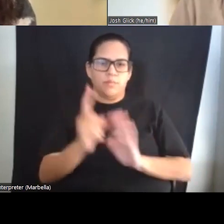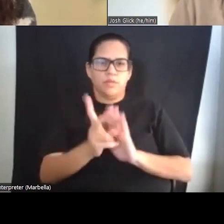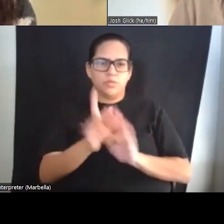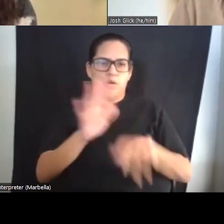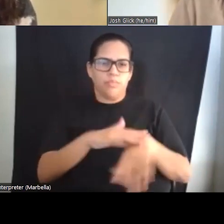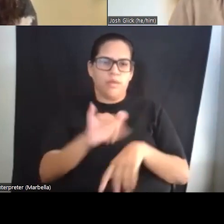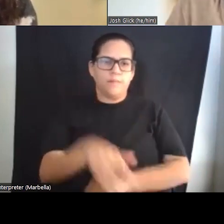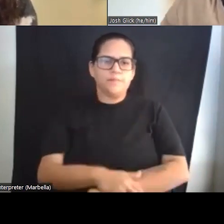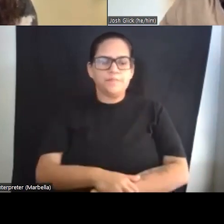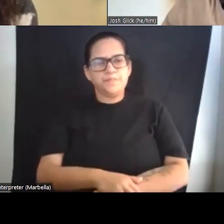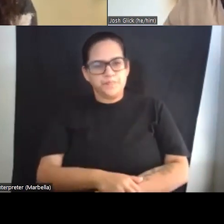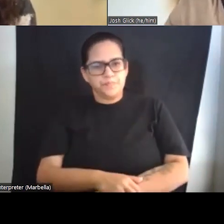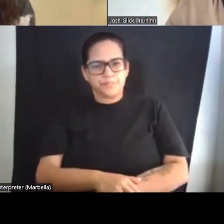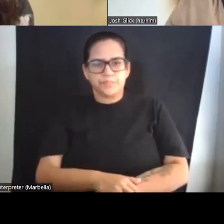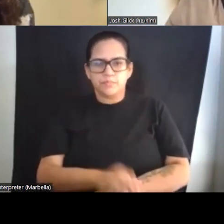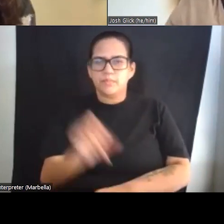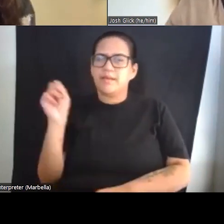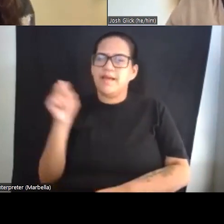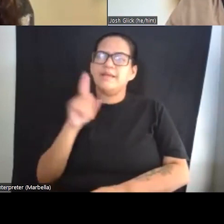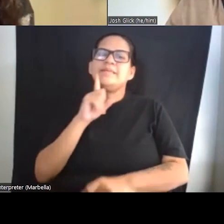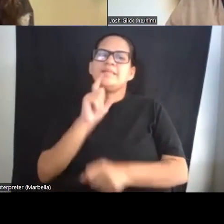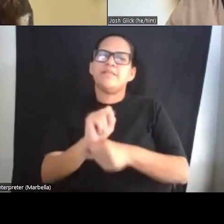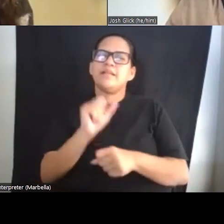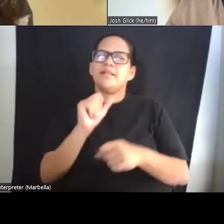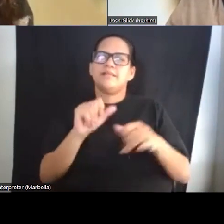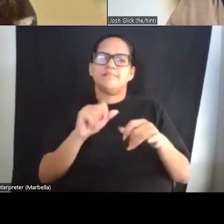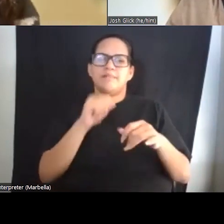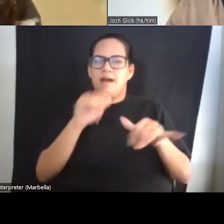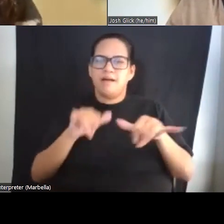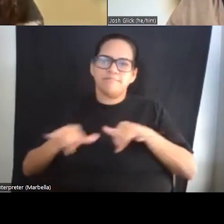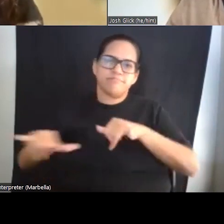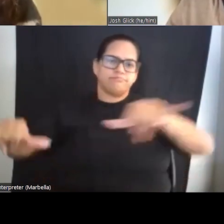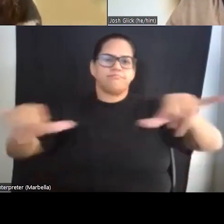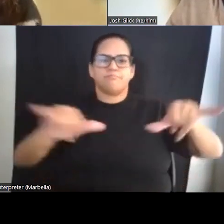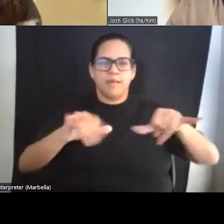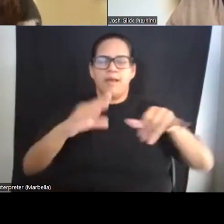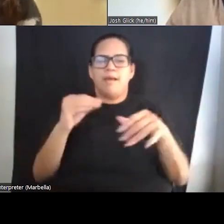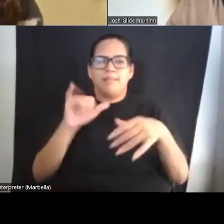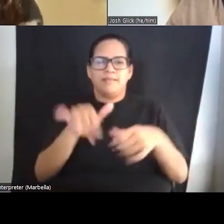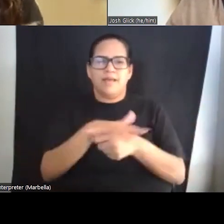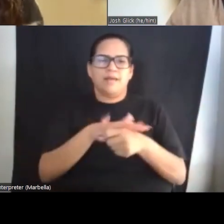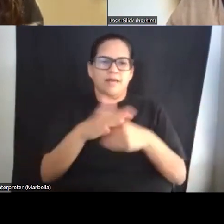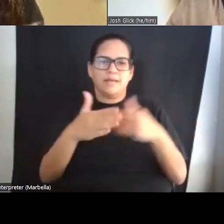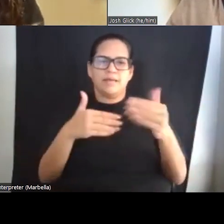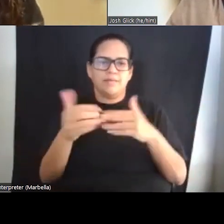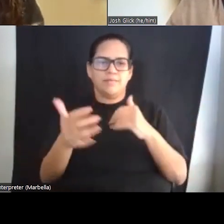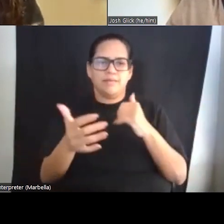that. Yeah, so there are definitely not standards across the board, and it's an area that even the taxonomy is really up for